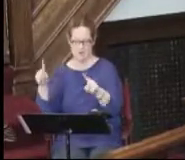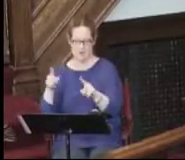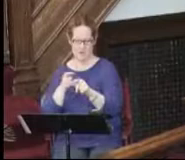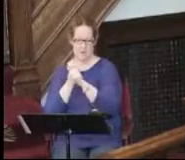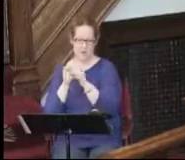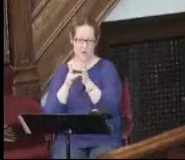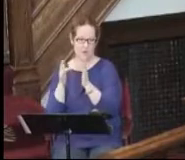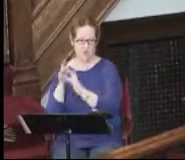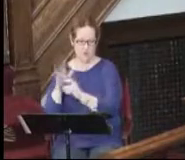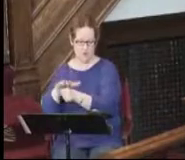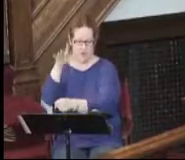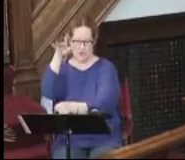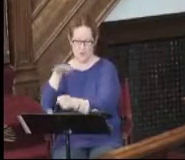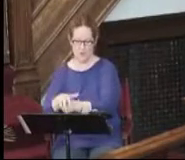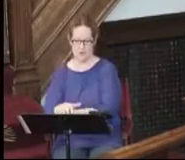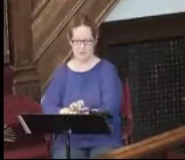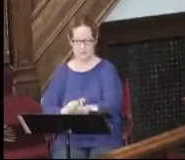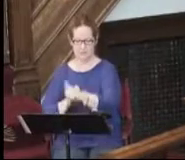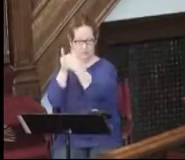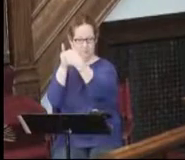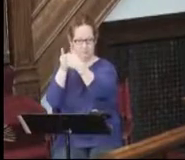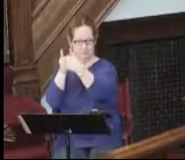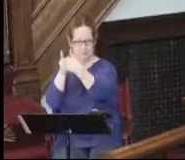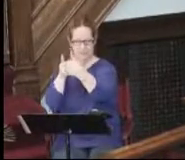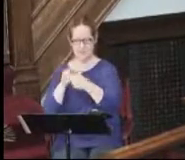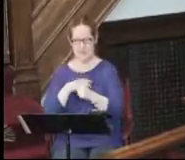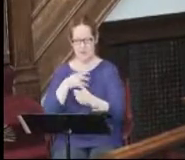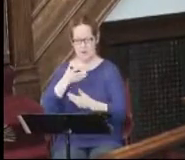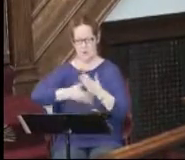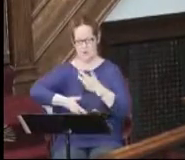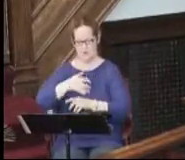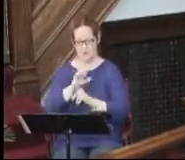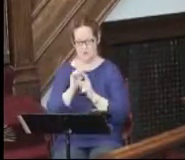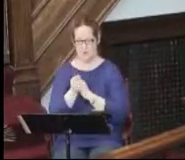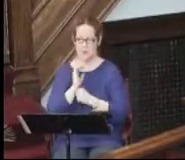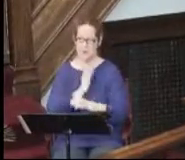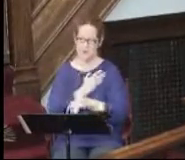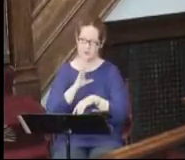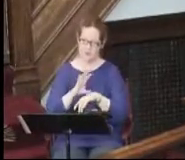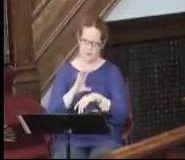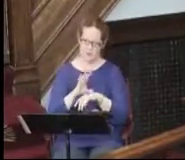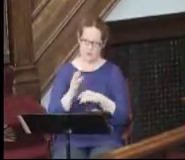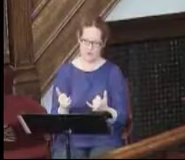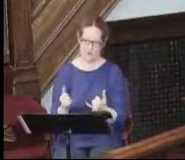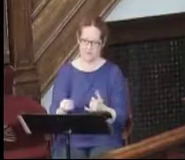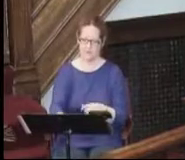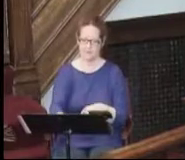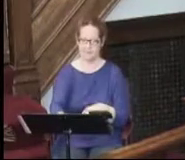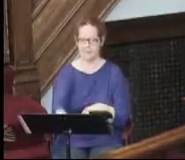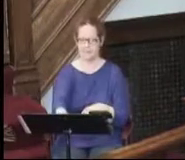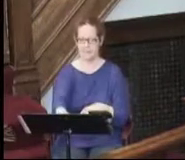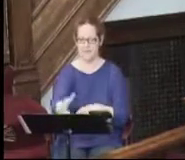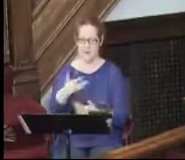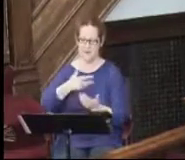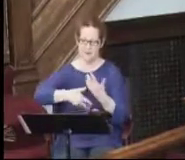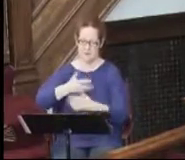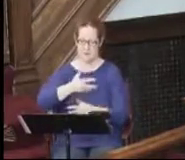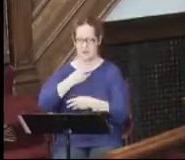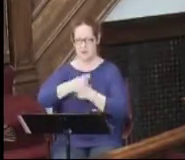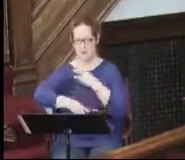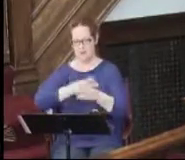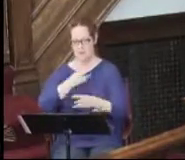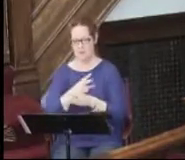the Jesus who got angry. There are social situations in our society today, in our city and in our country and around the